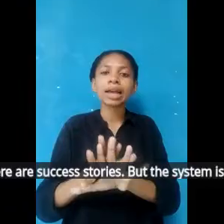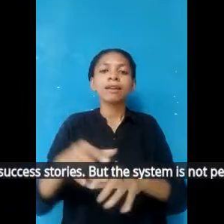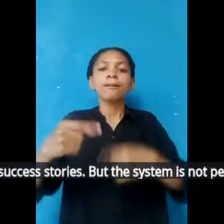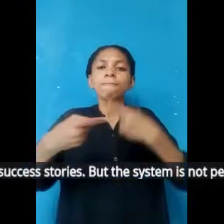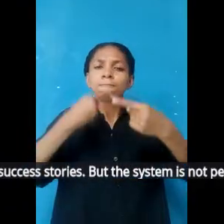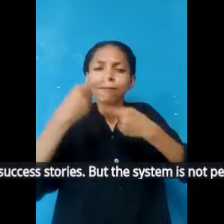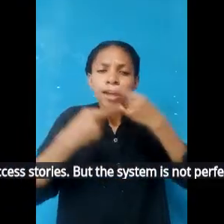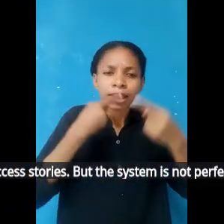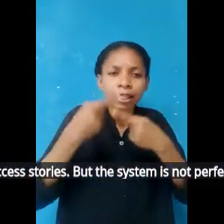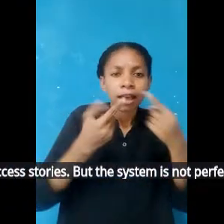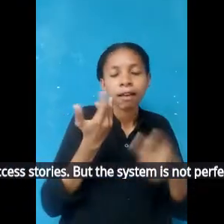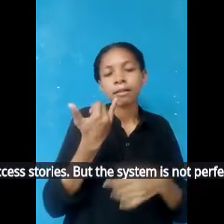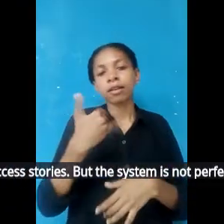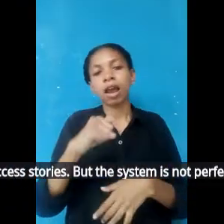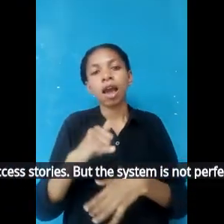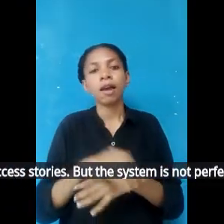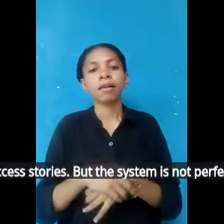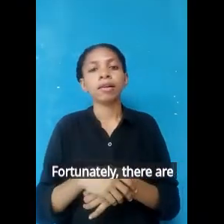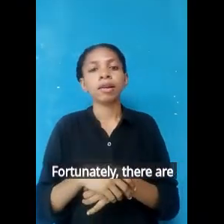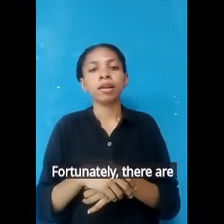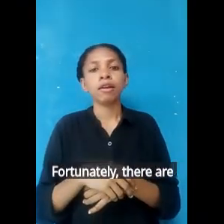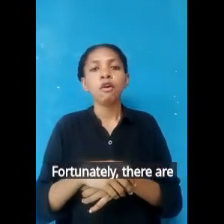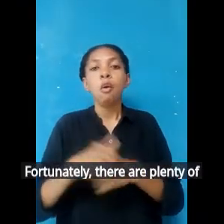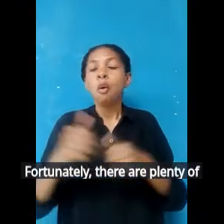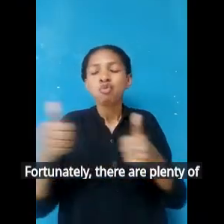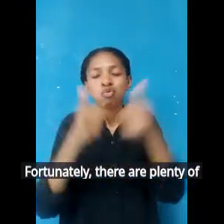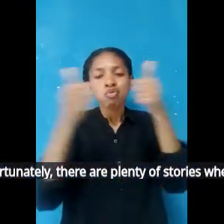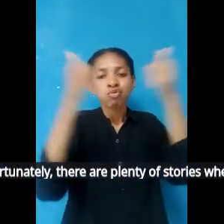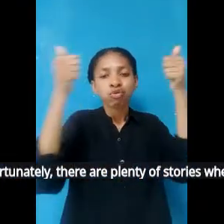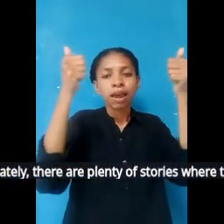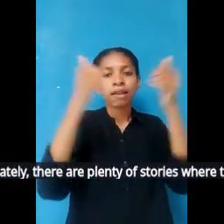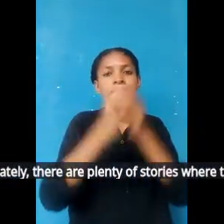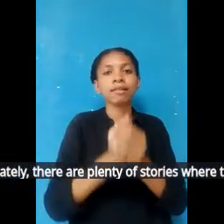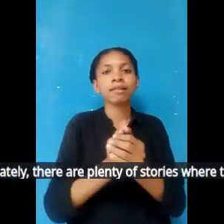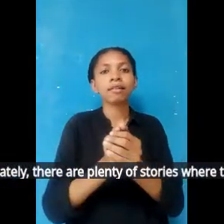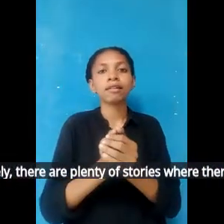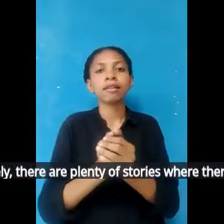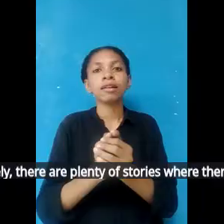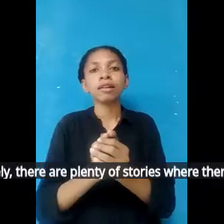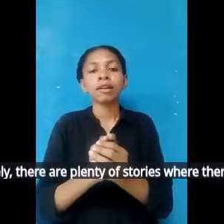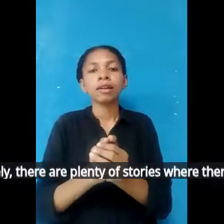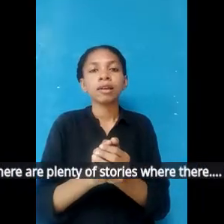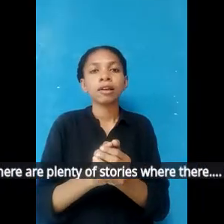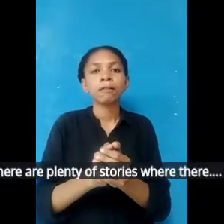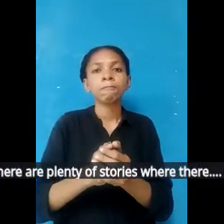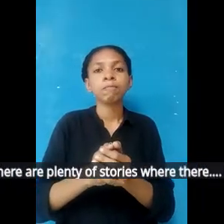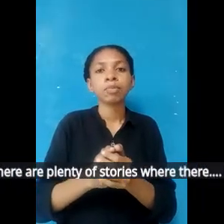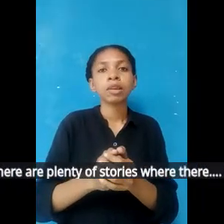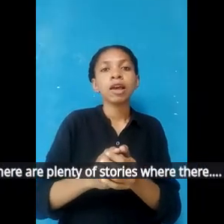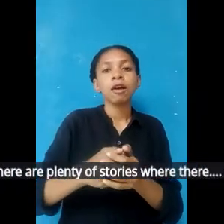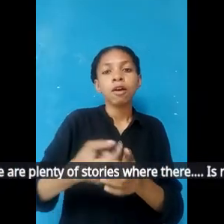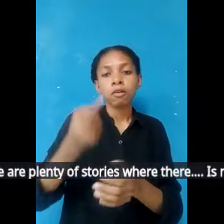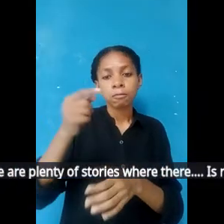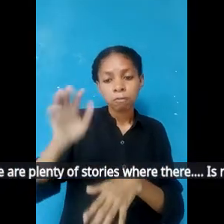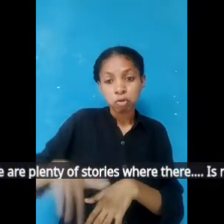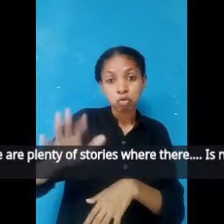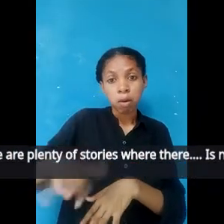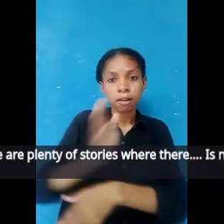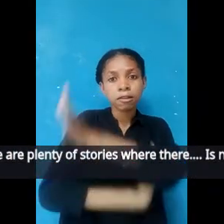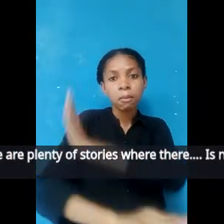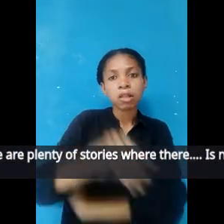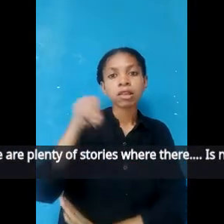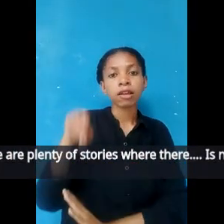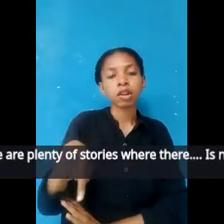here. Unfortunately, there are plenty of stories where there is not success. And I work closely with